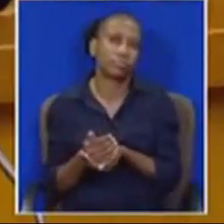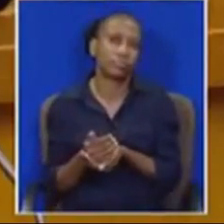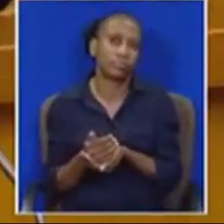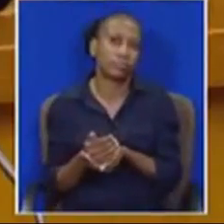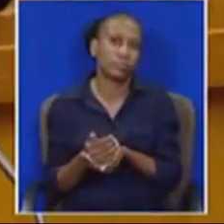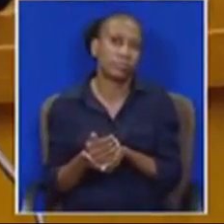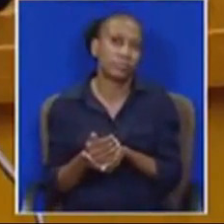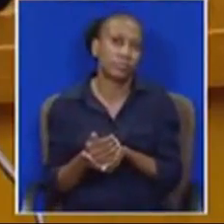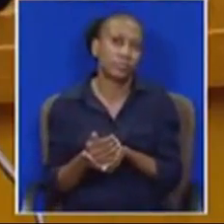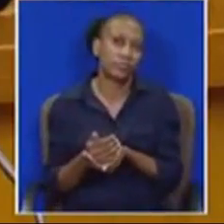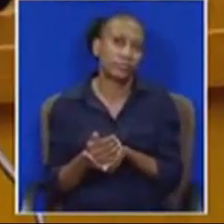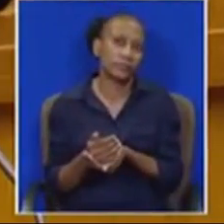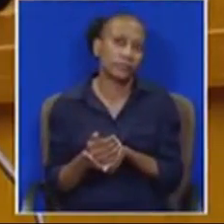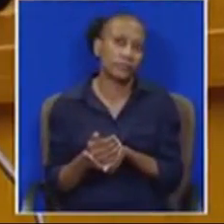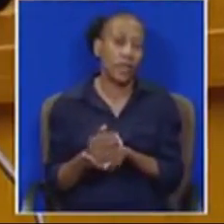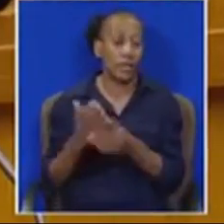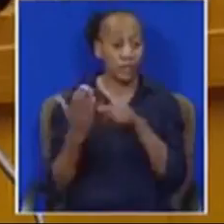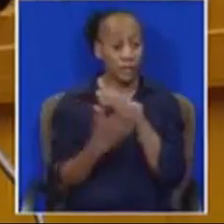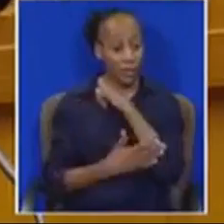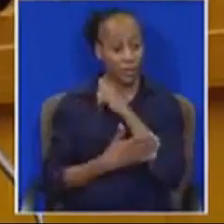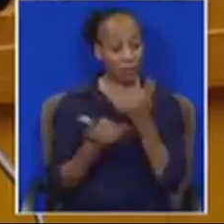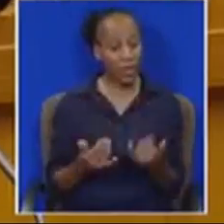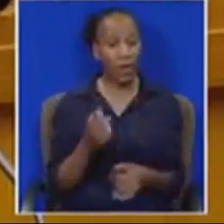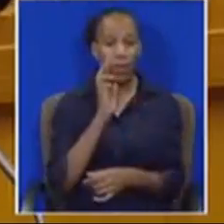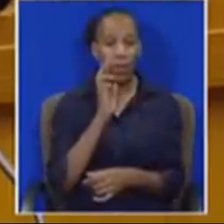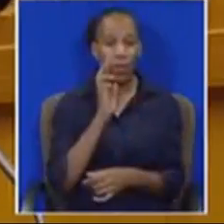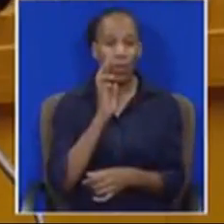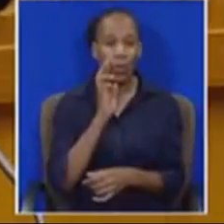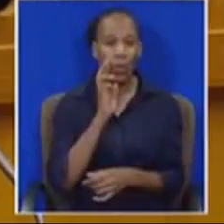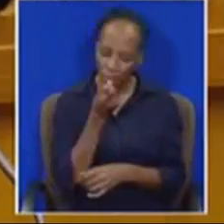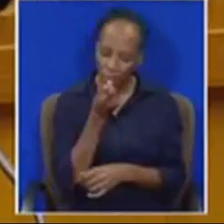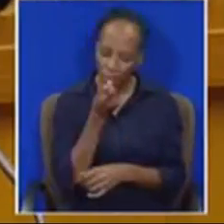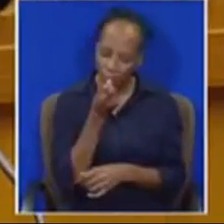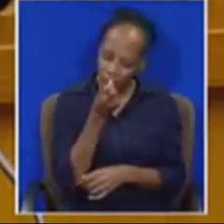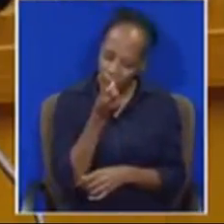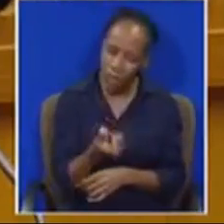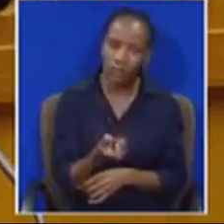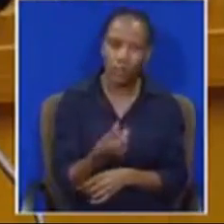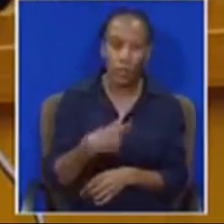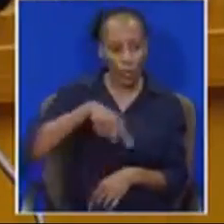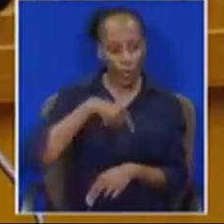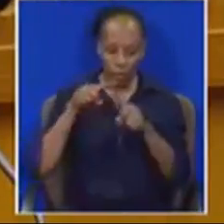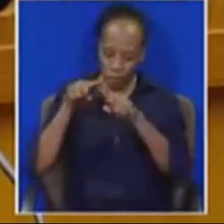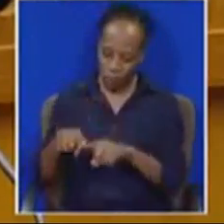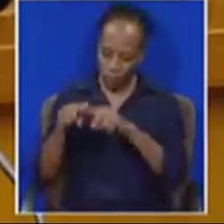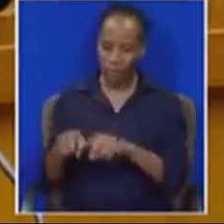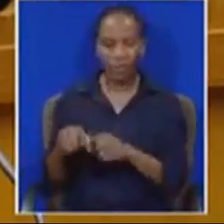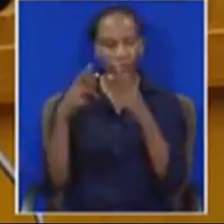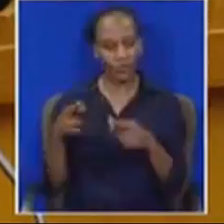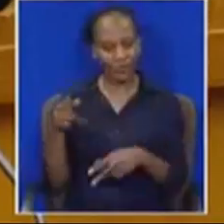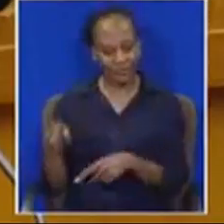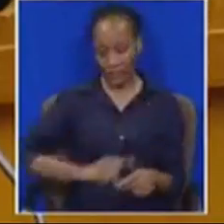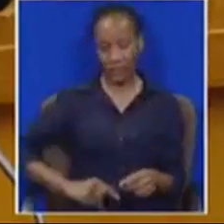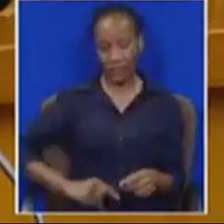essentially a water-scarce country that relies on this vital resource to